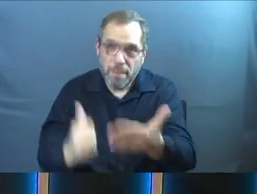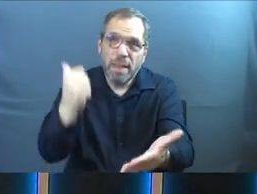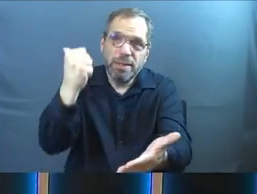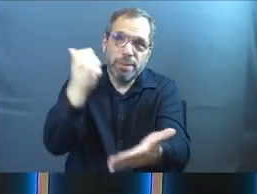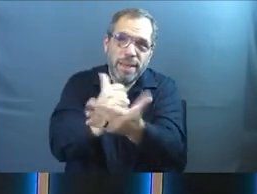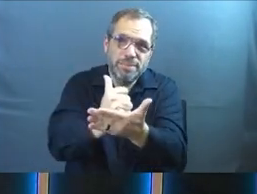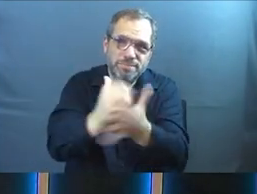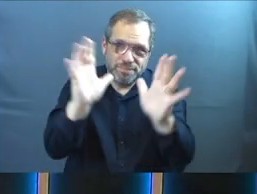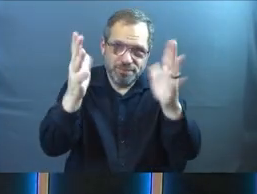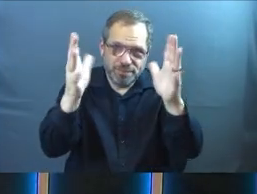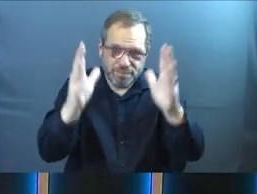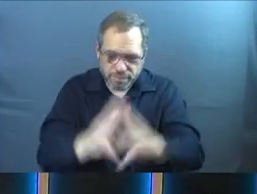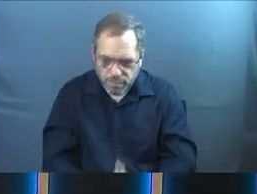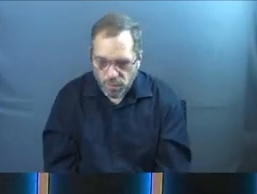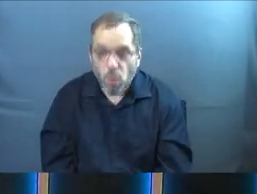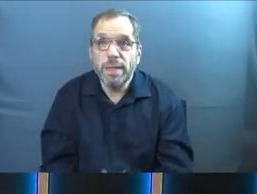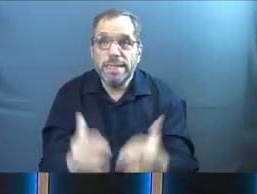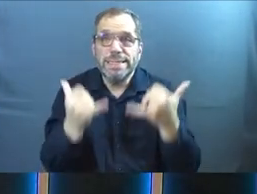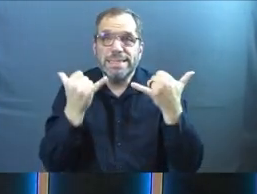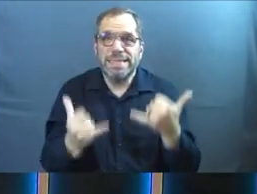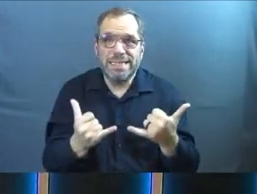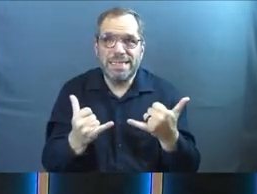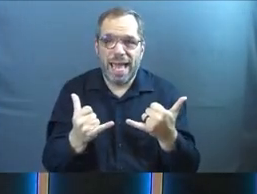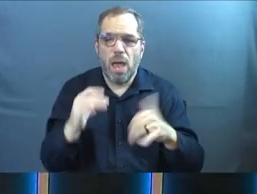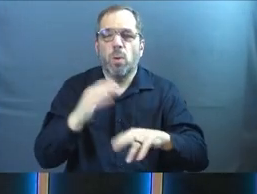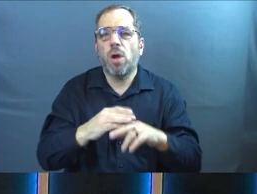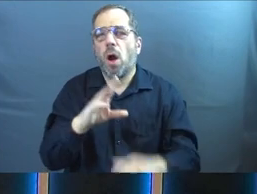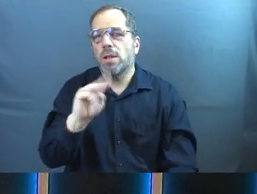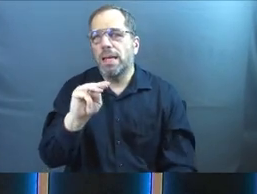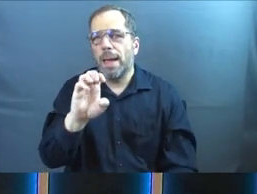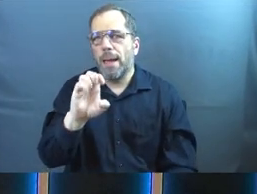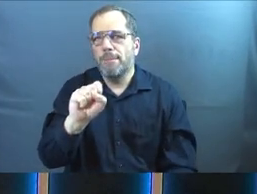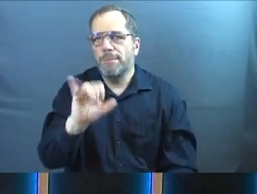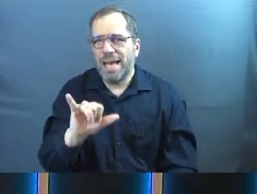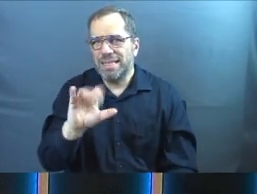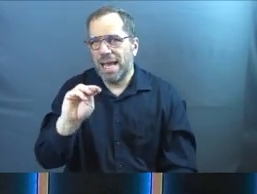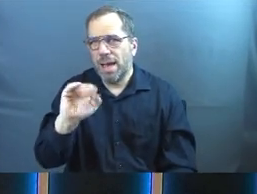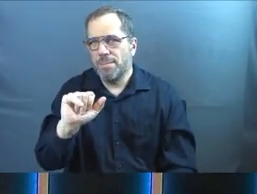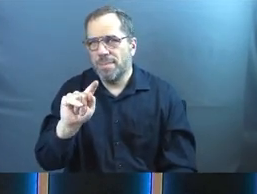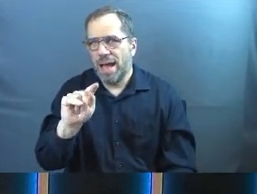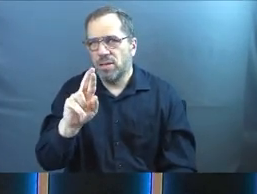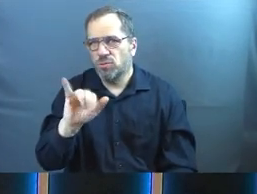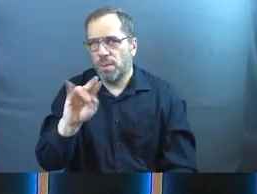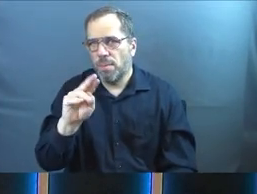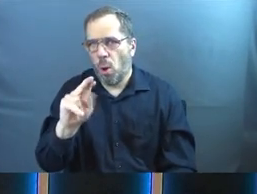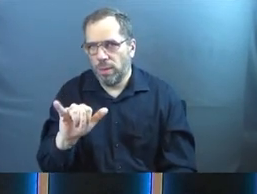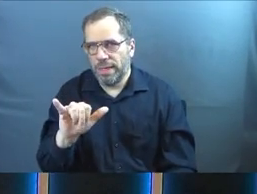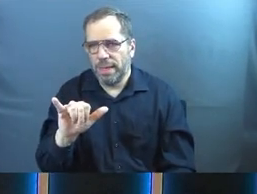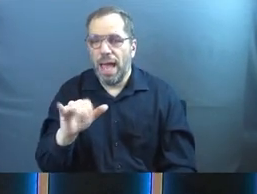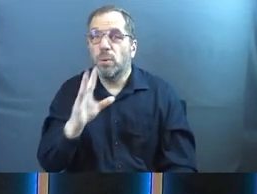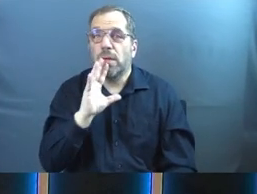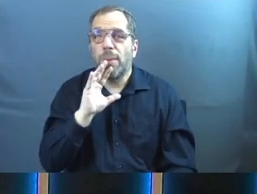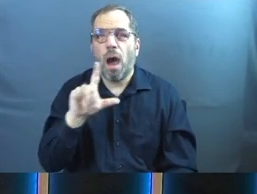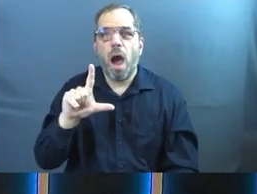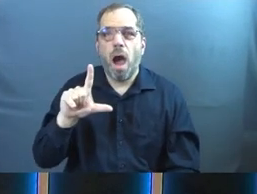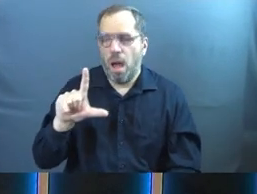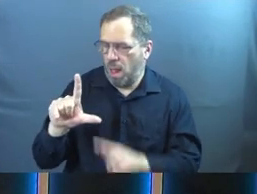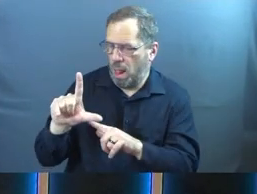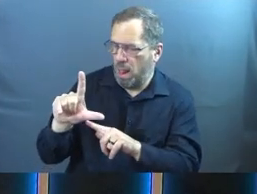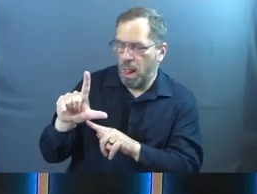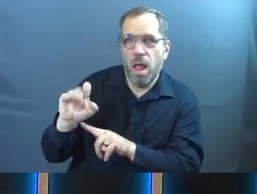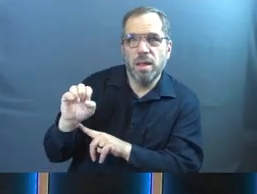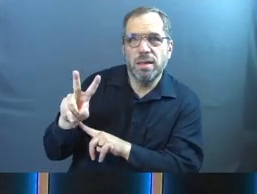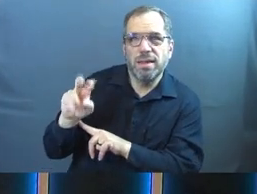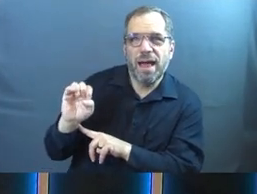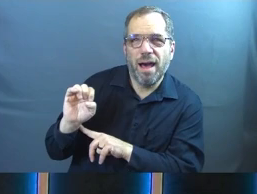Amen, amen. So today we are in the Messy Matrimony series, and today we're talking about love.